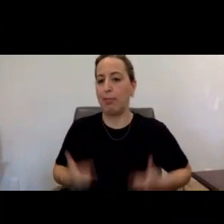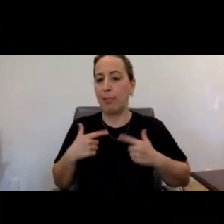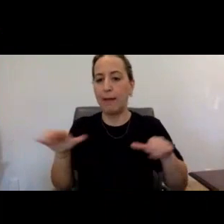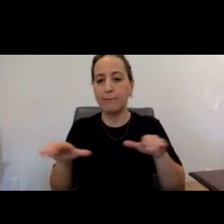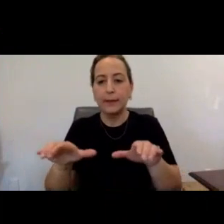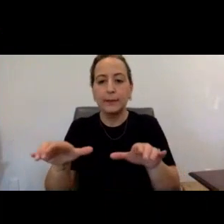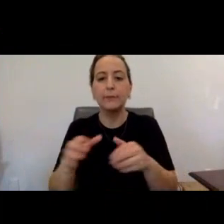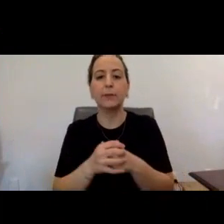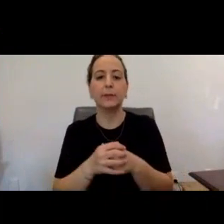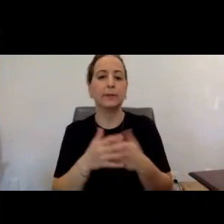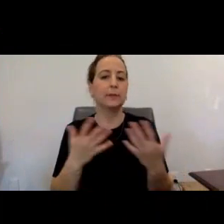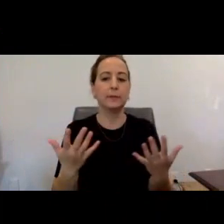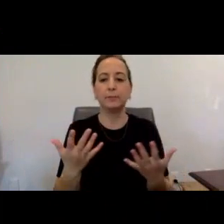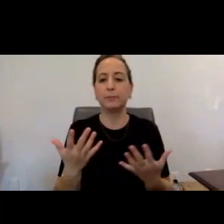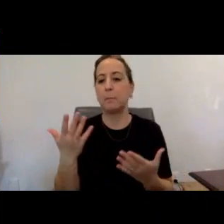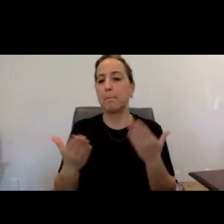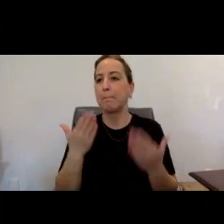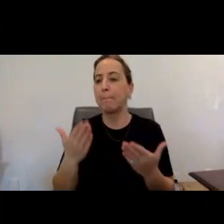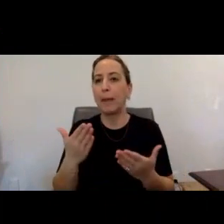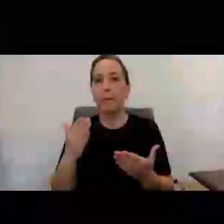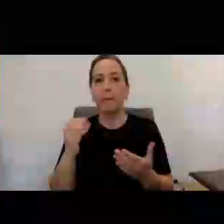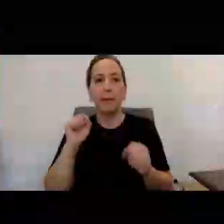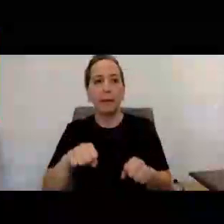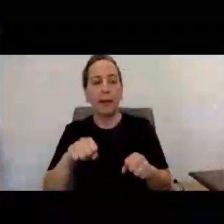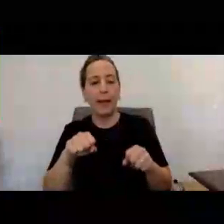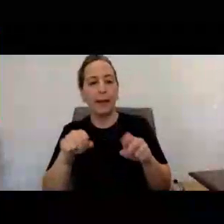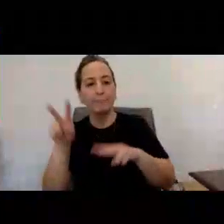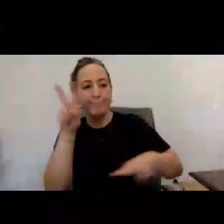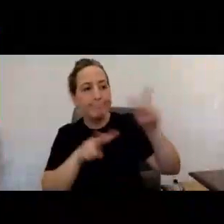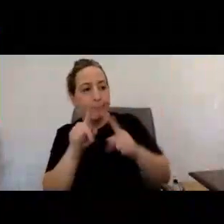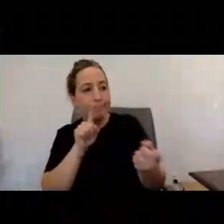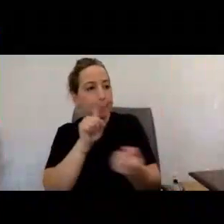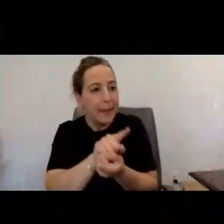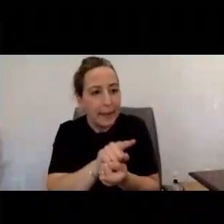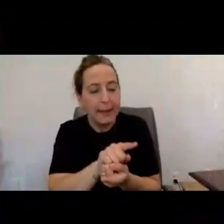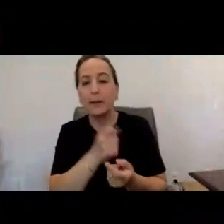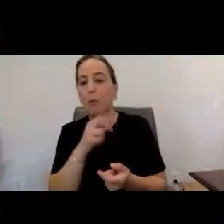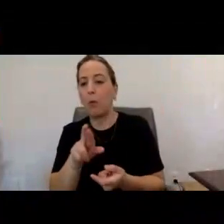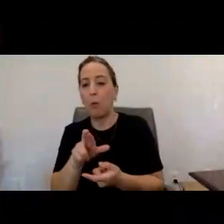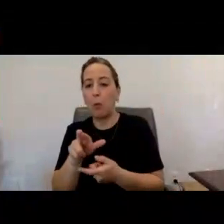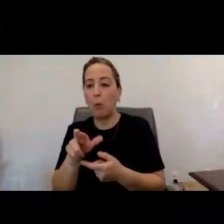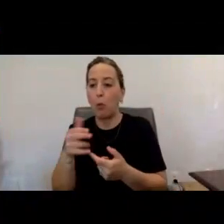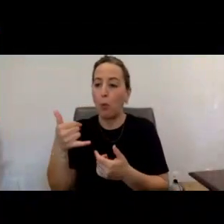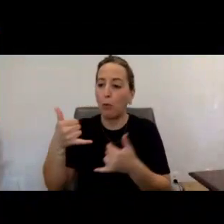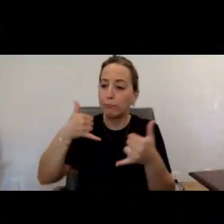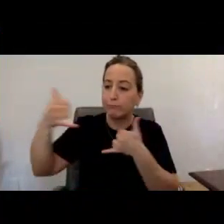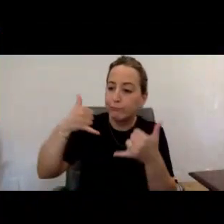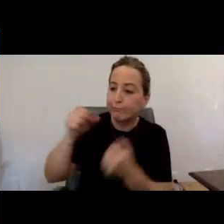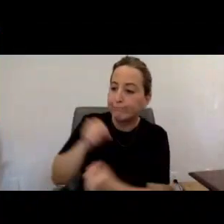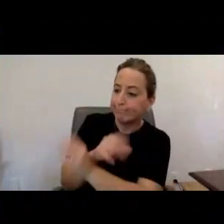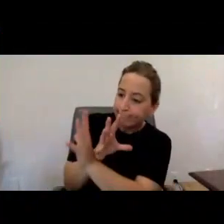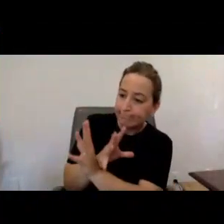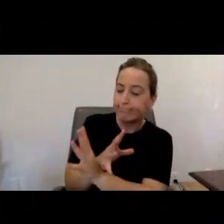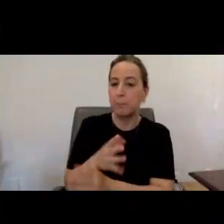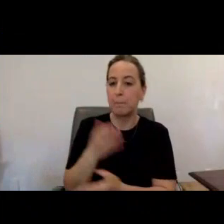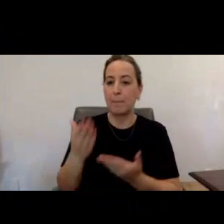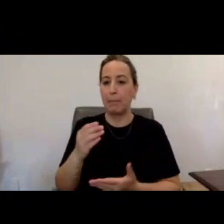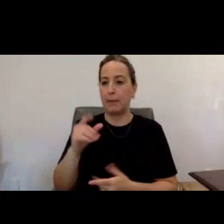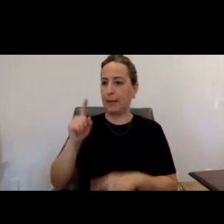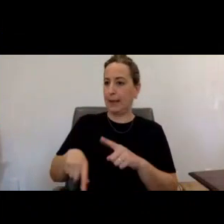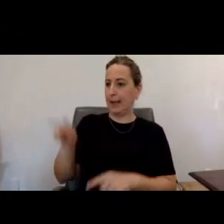something that can be seen and observed when you're meeting someone or talking with them over the phone, but it might be something that's not observable. And both types